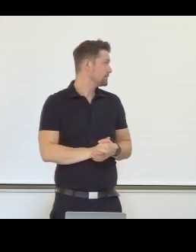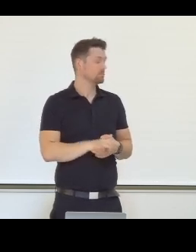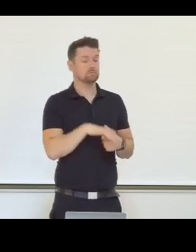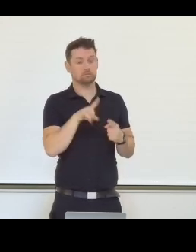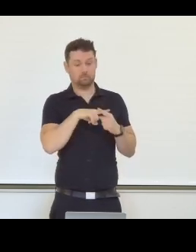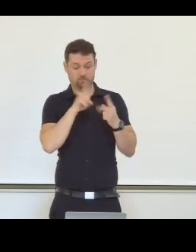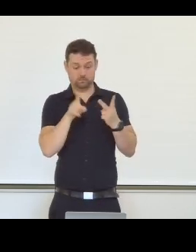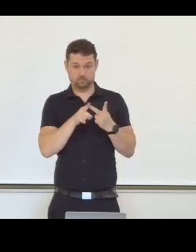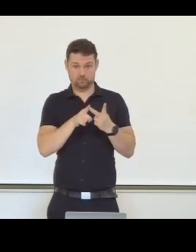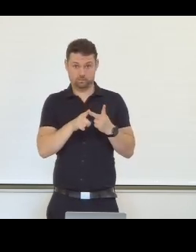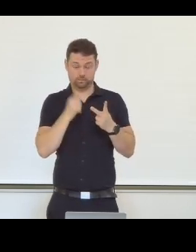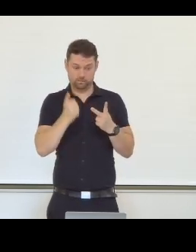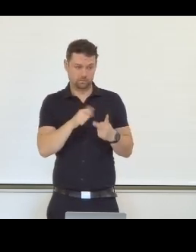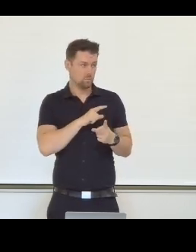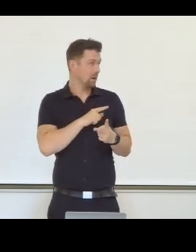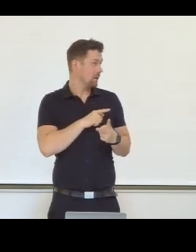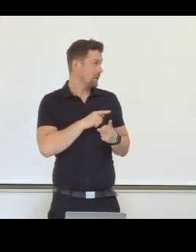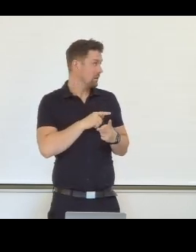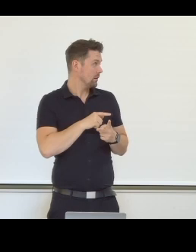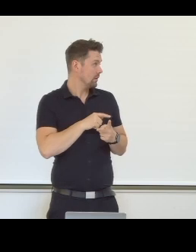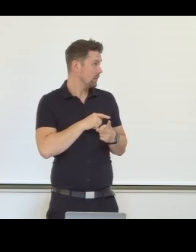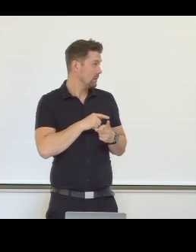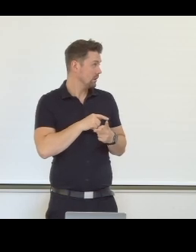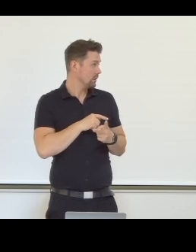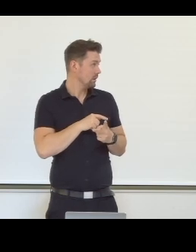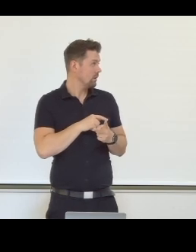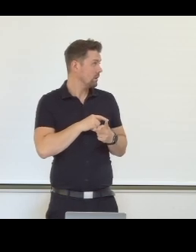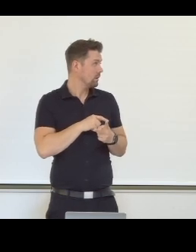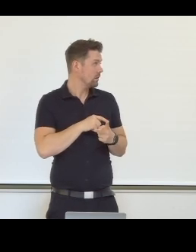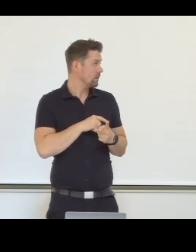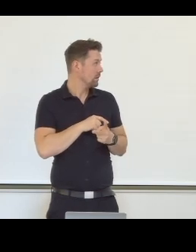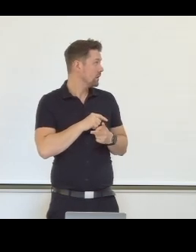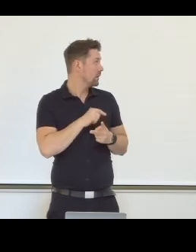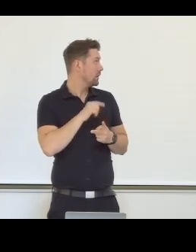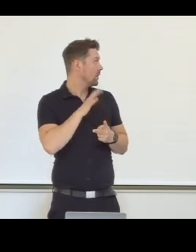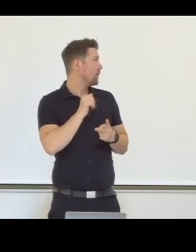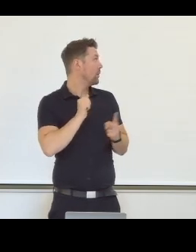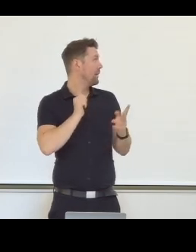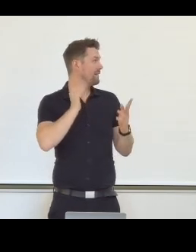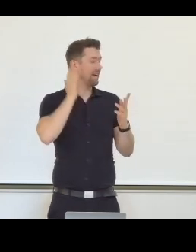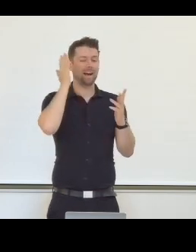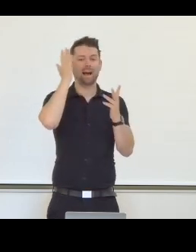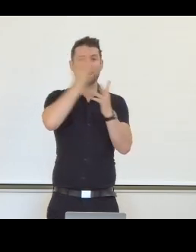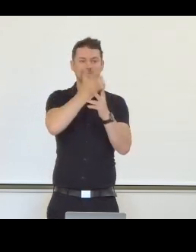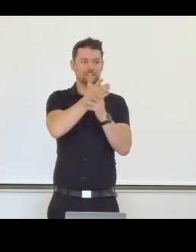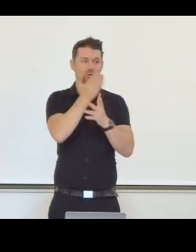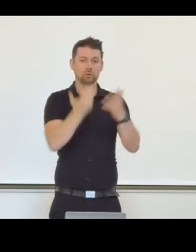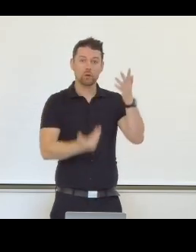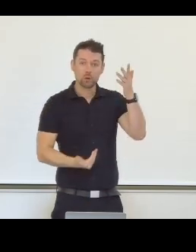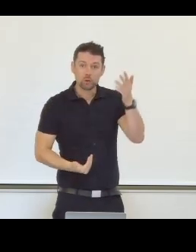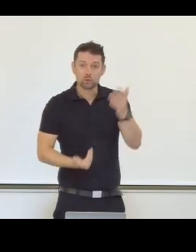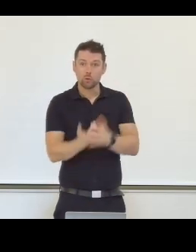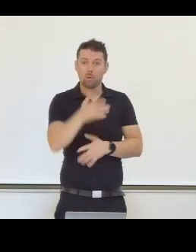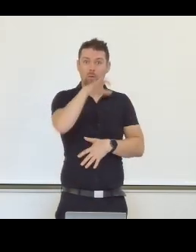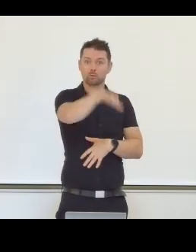reason why it was great is that all of a sudden, we had access to a new module, something new after 8 months of having